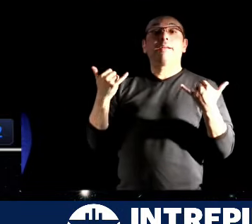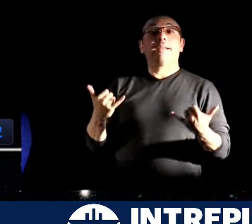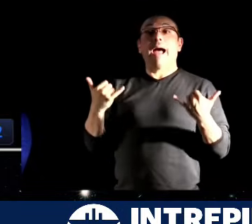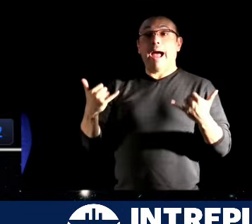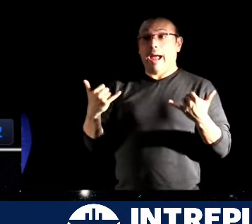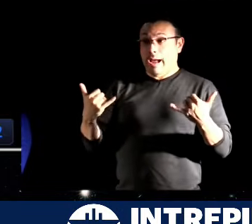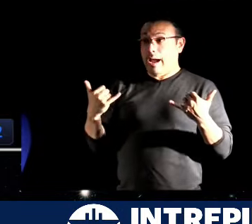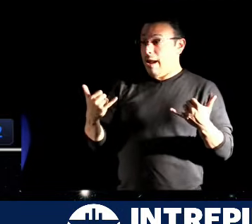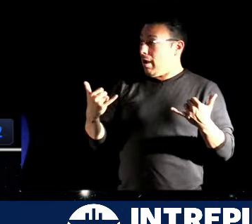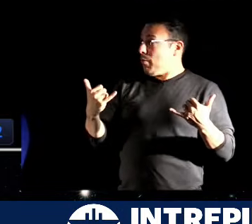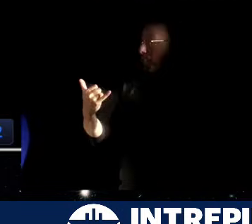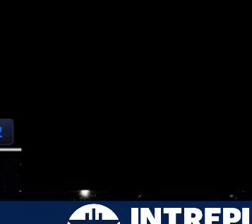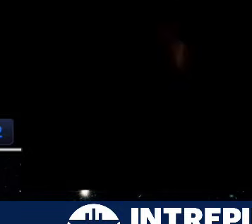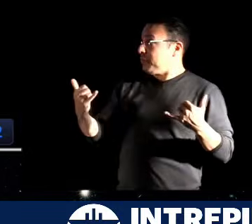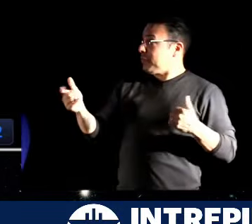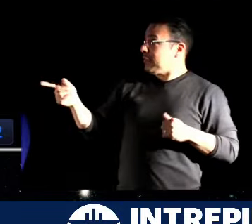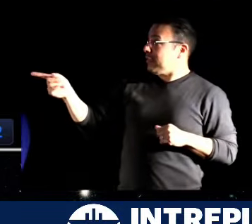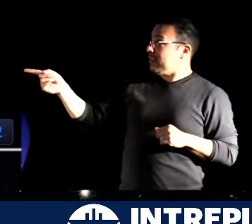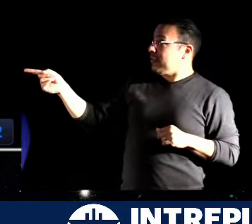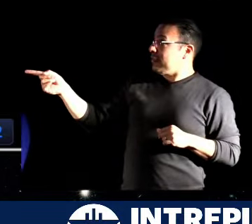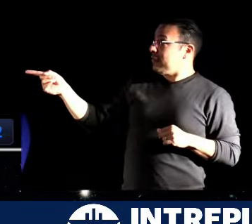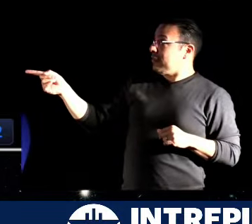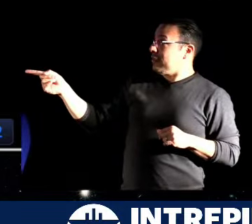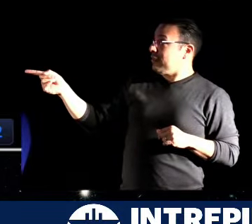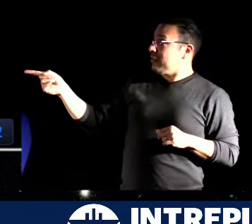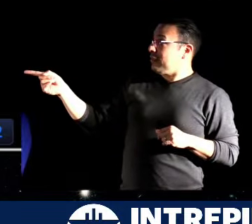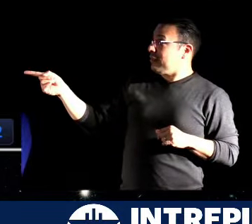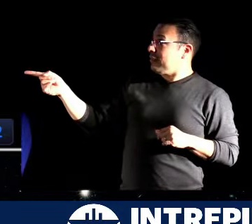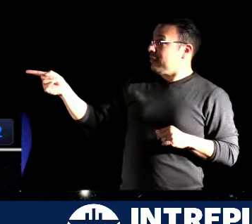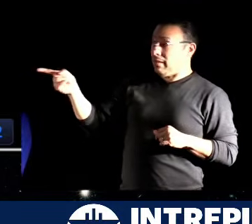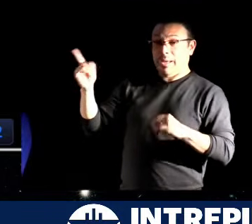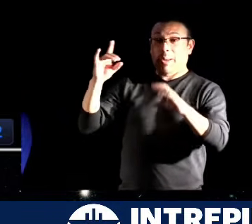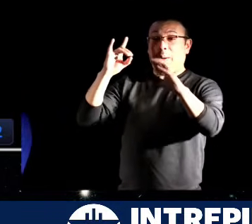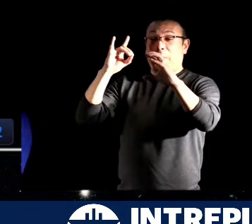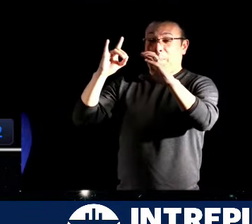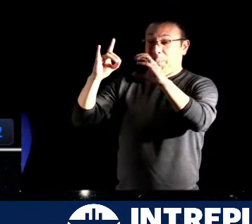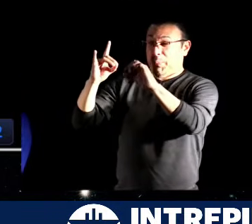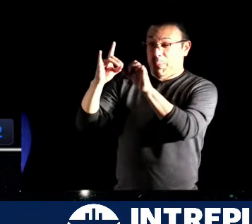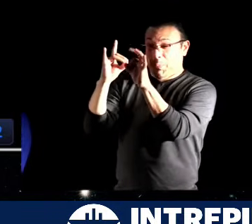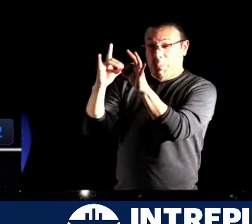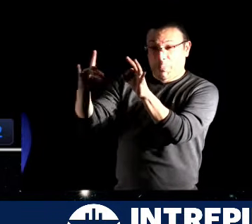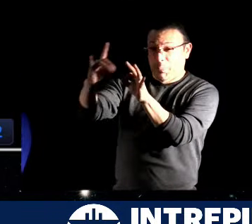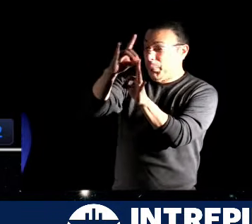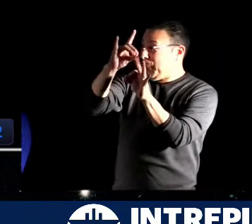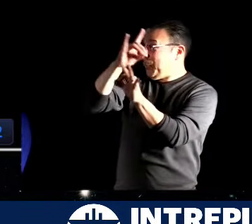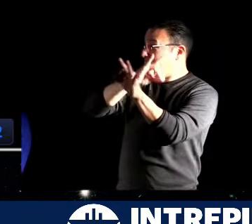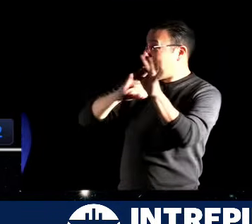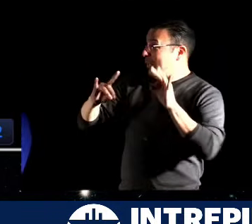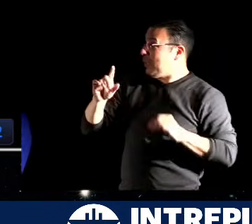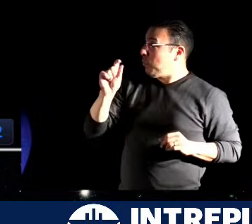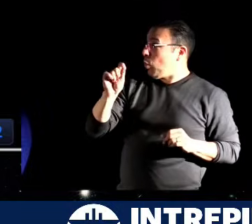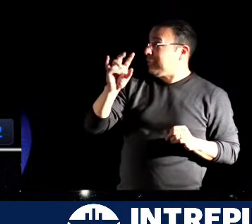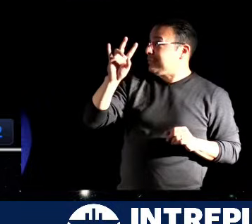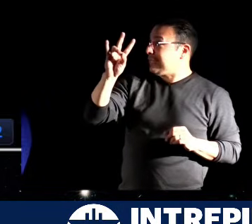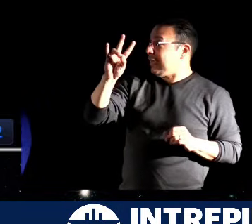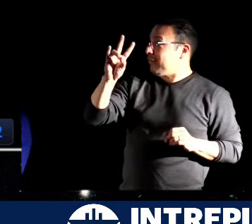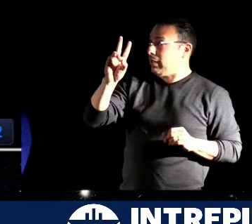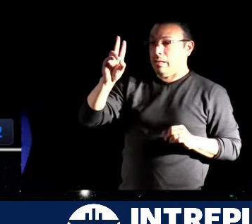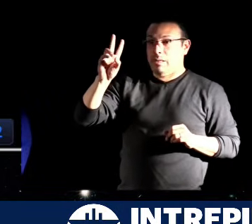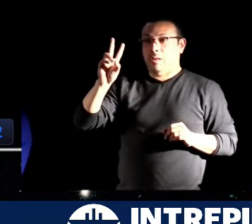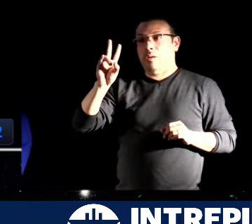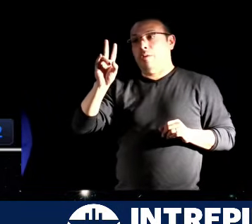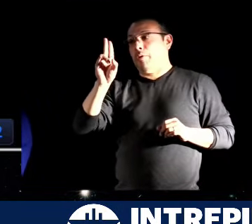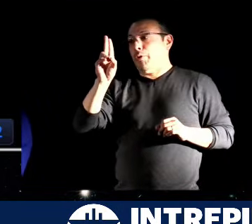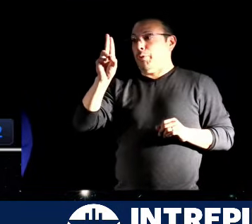record of the shortest wavelength thermal emission from the surface of Venus. That is 0.7 micron. What Parker